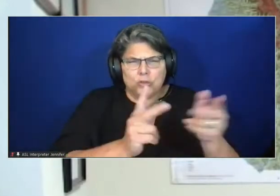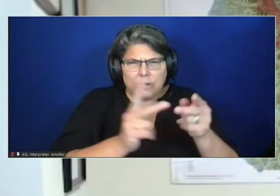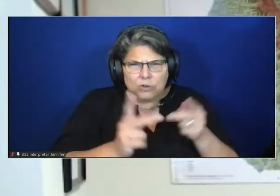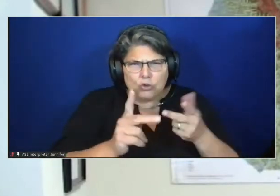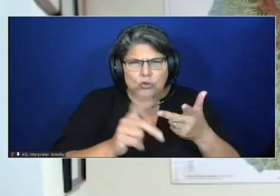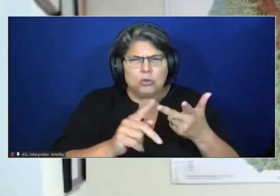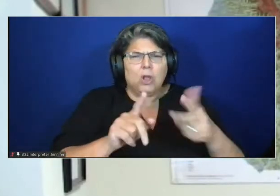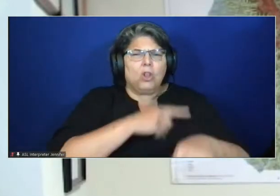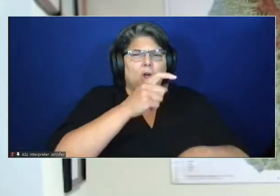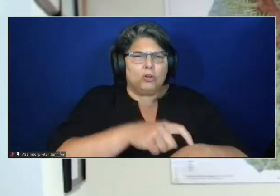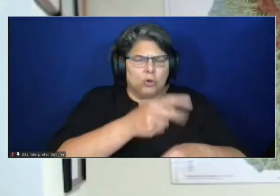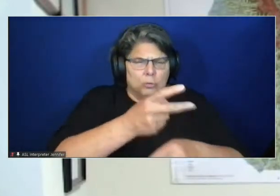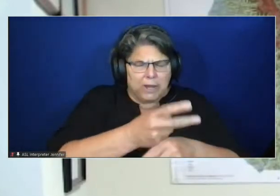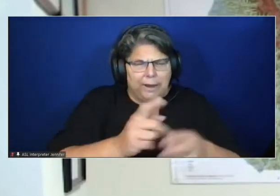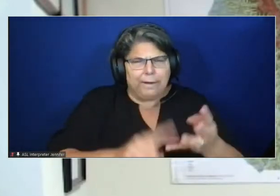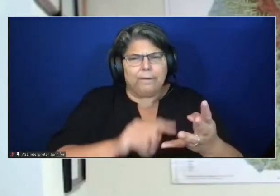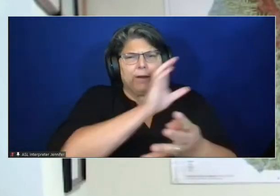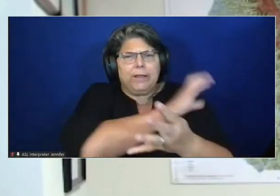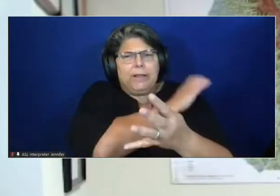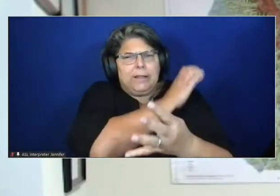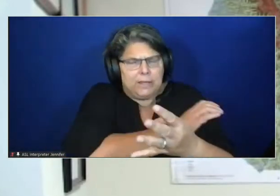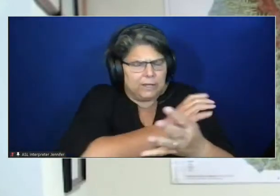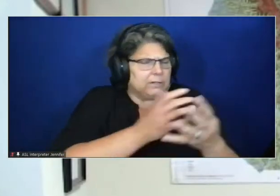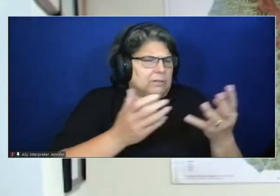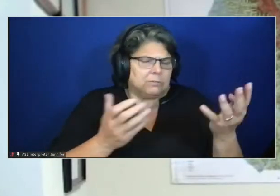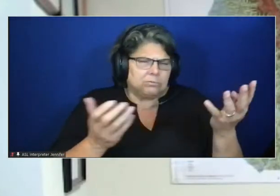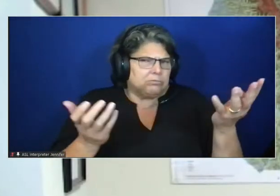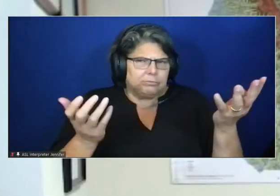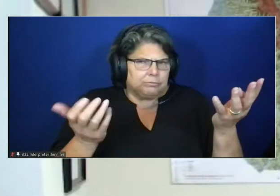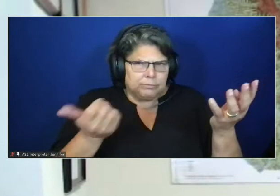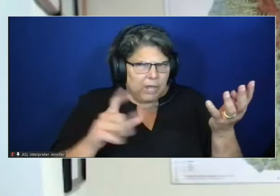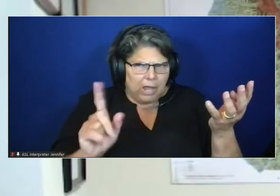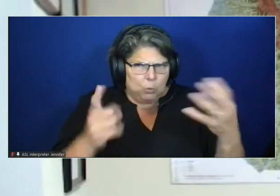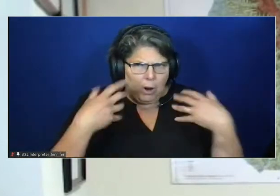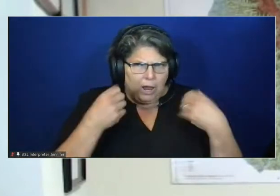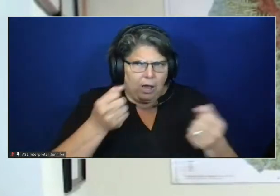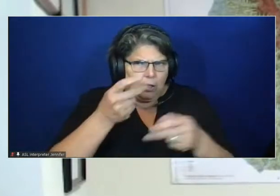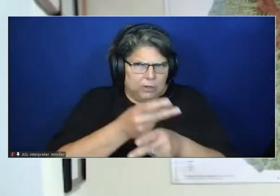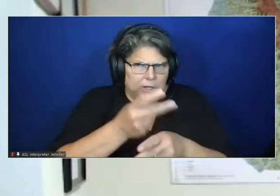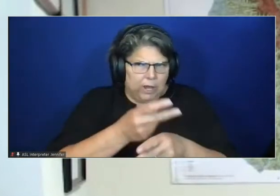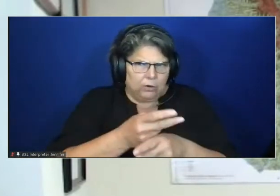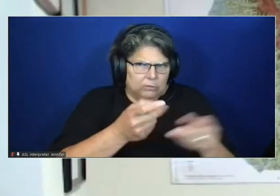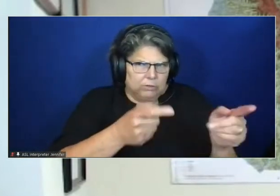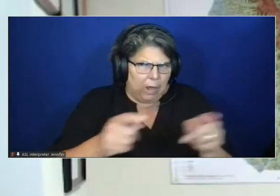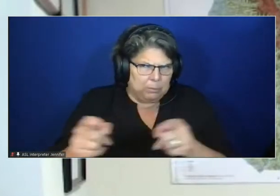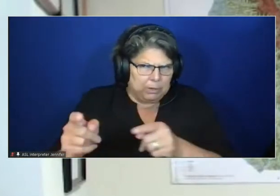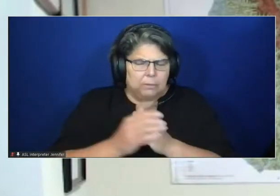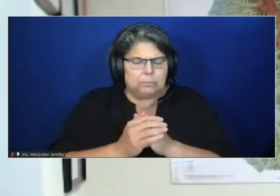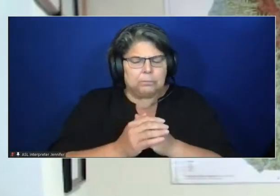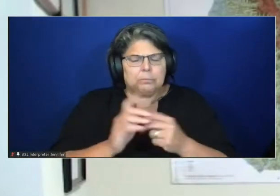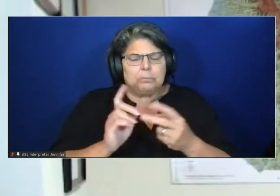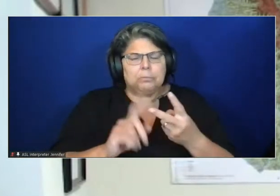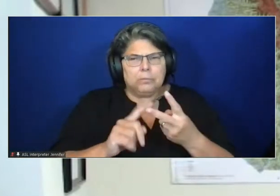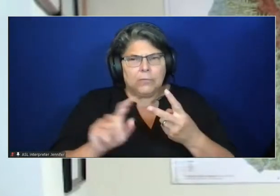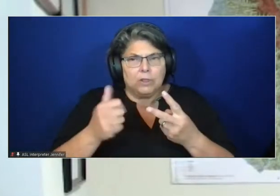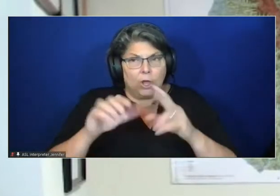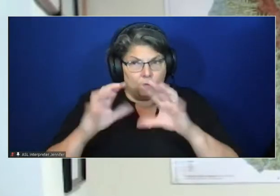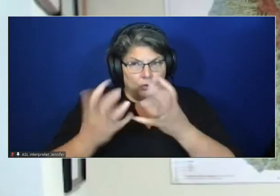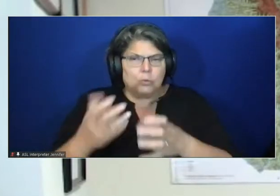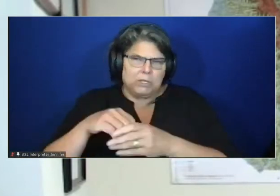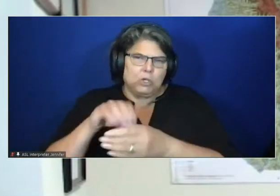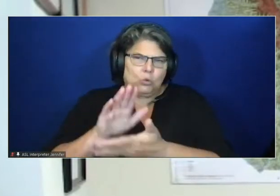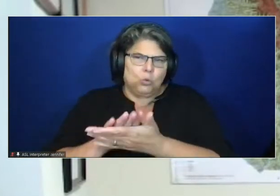clinics, and anywhere that healthcare is being practiced. The other group is within the